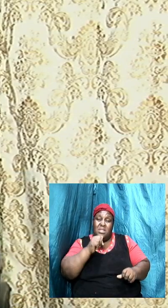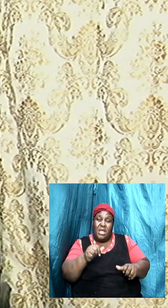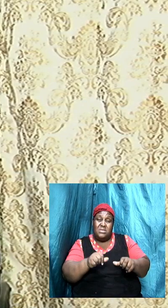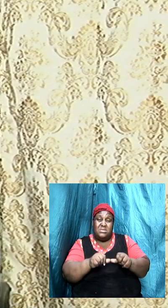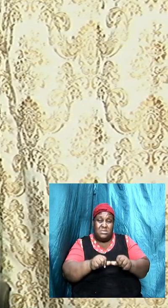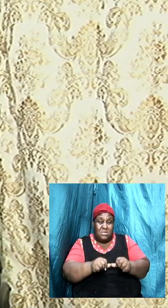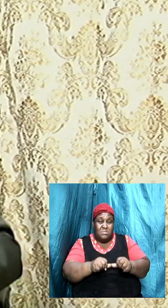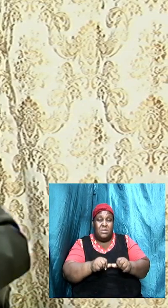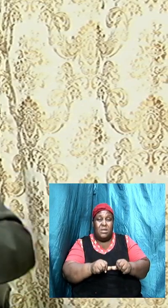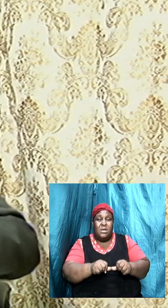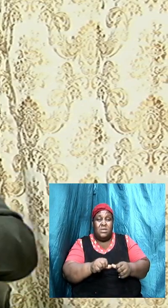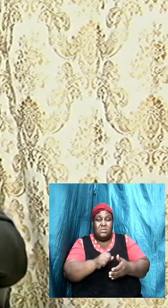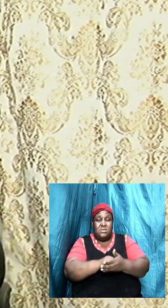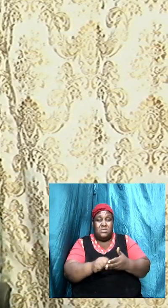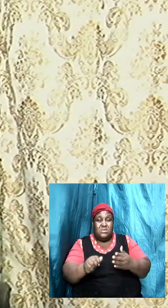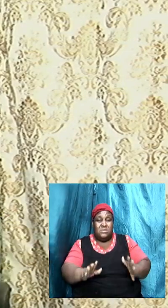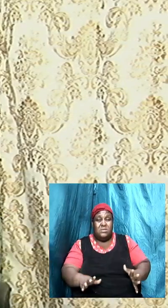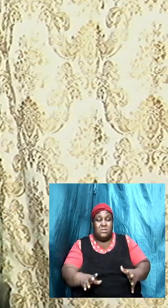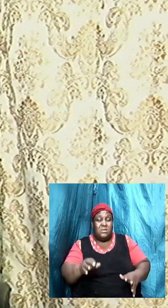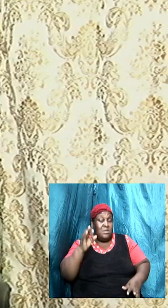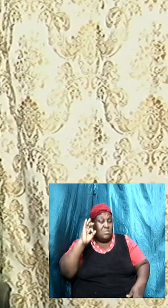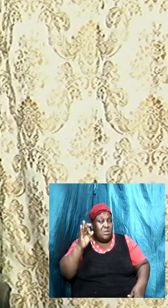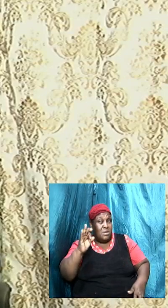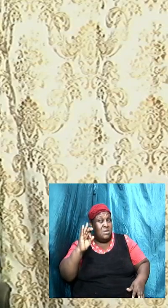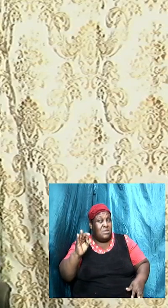Pastors have spent years